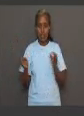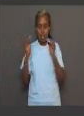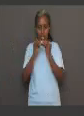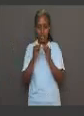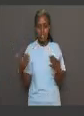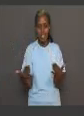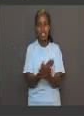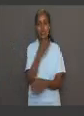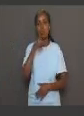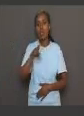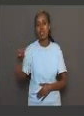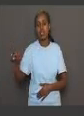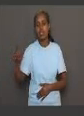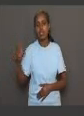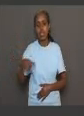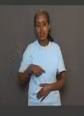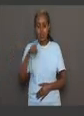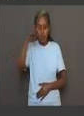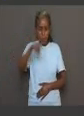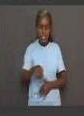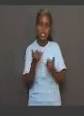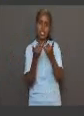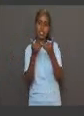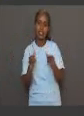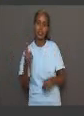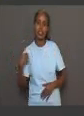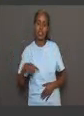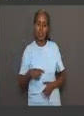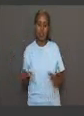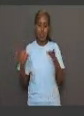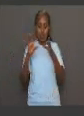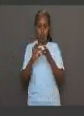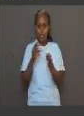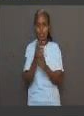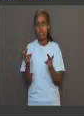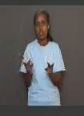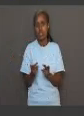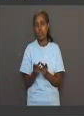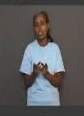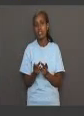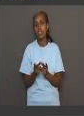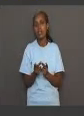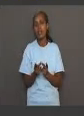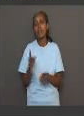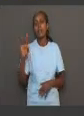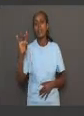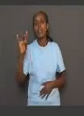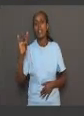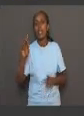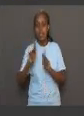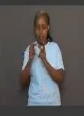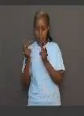axis, we must divide our coordinate space into 8